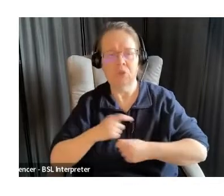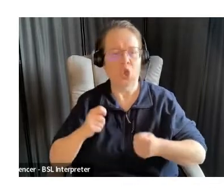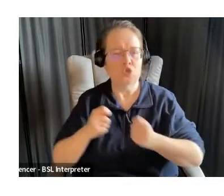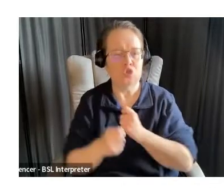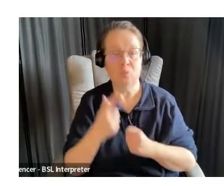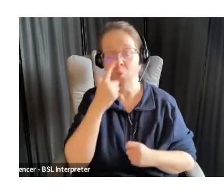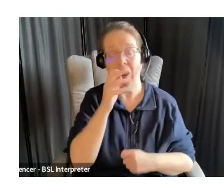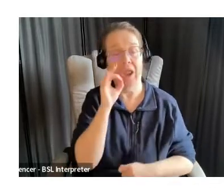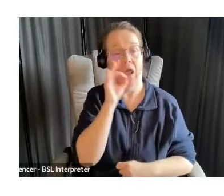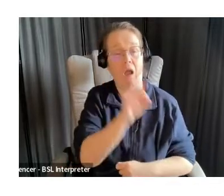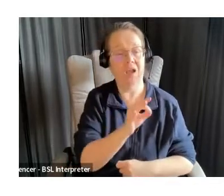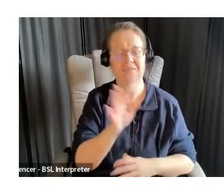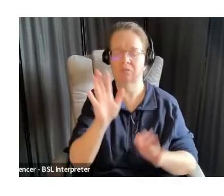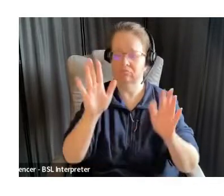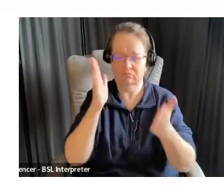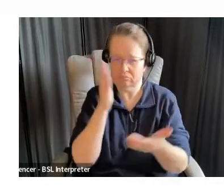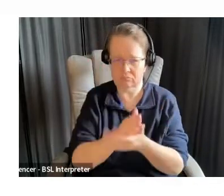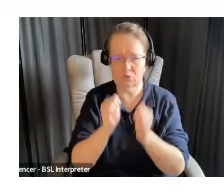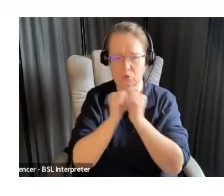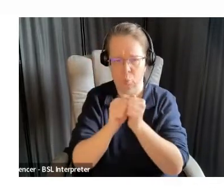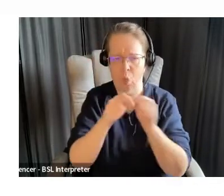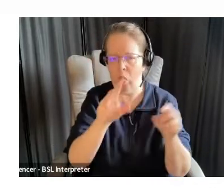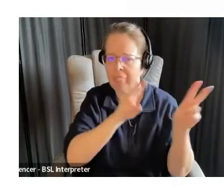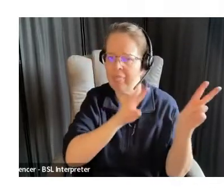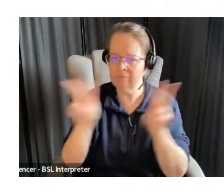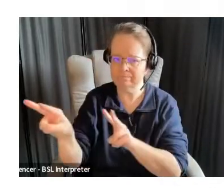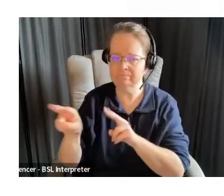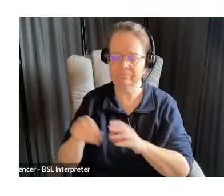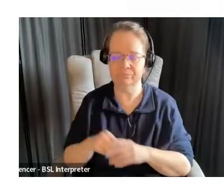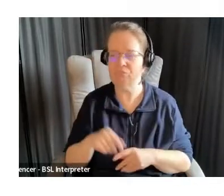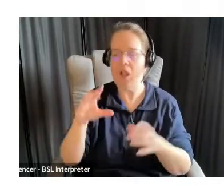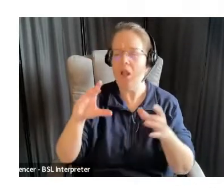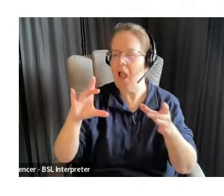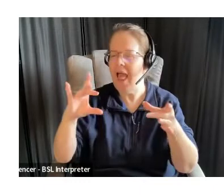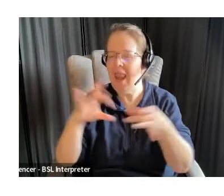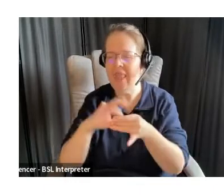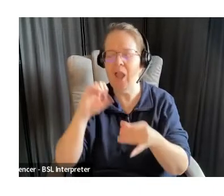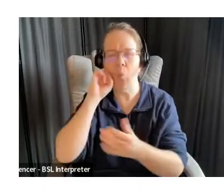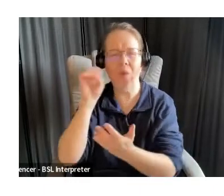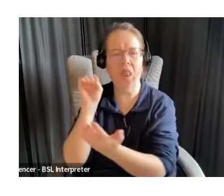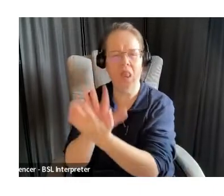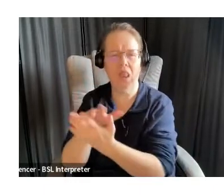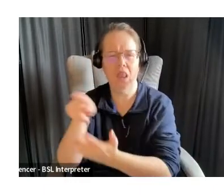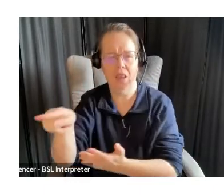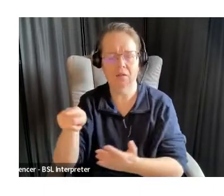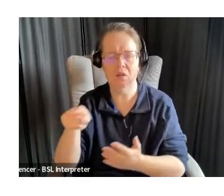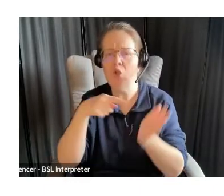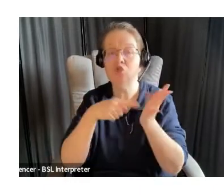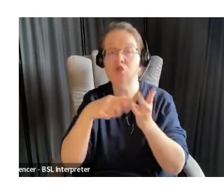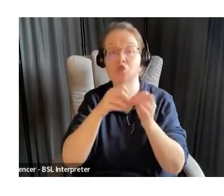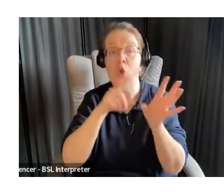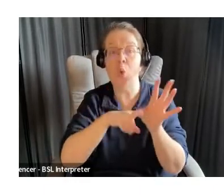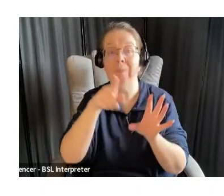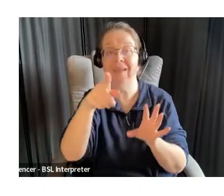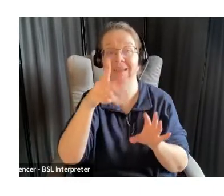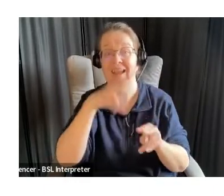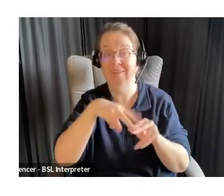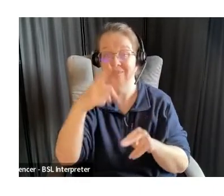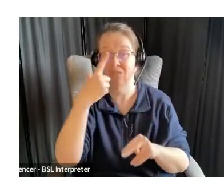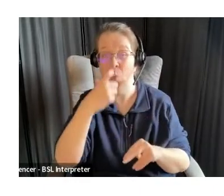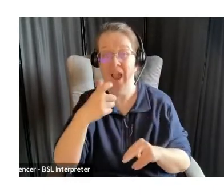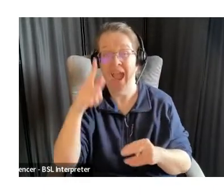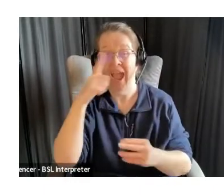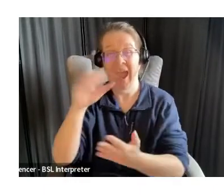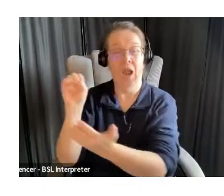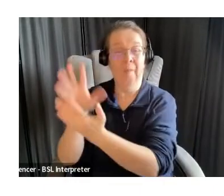for. So I highly recommend it. There will be a link at the very, very end of this. But Toby, if you get a chance, please pop